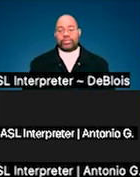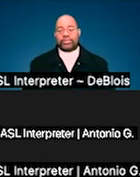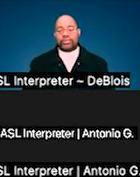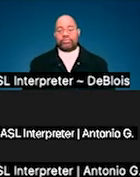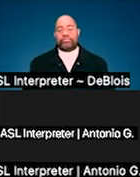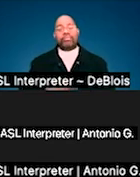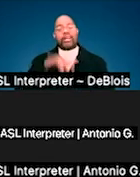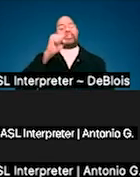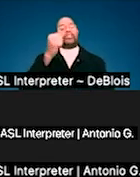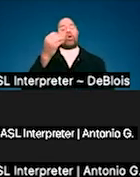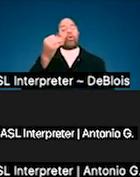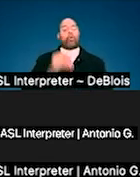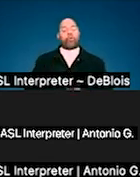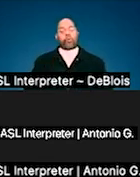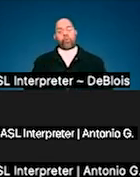Yeah, so